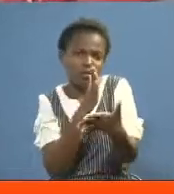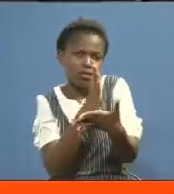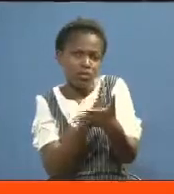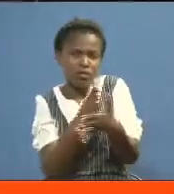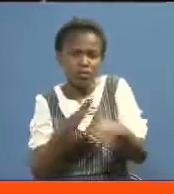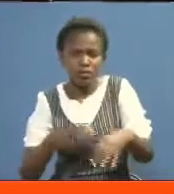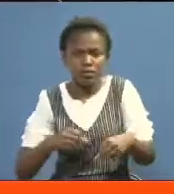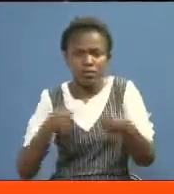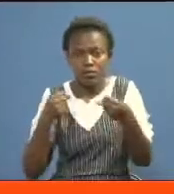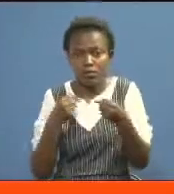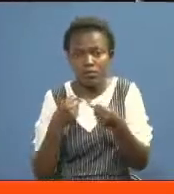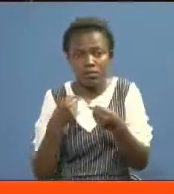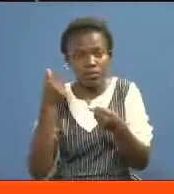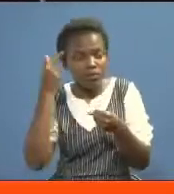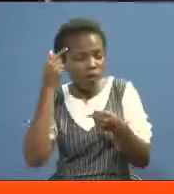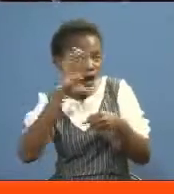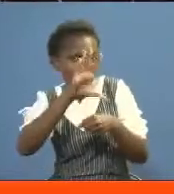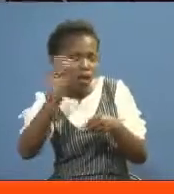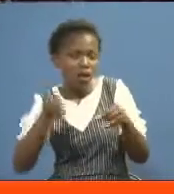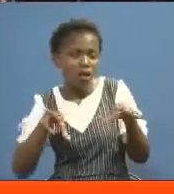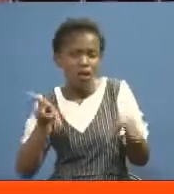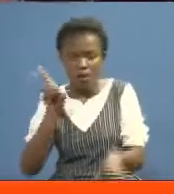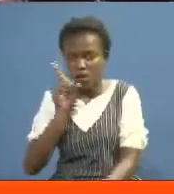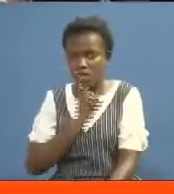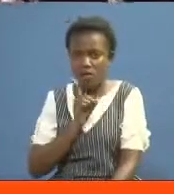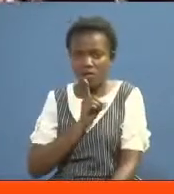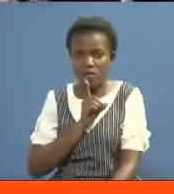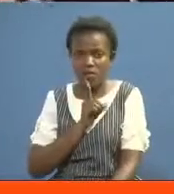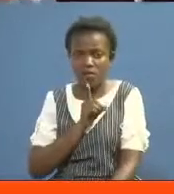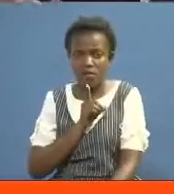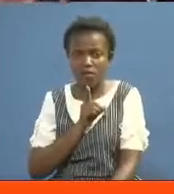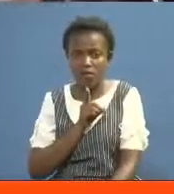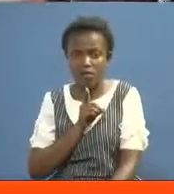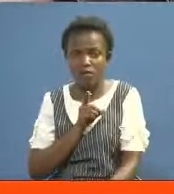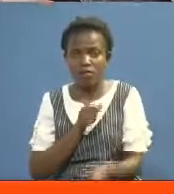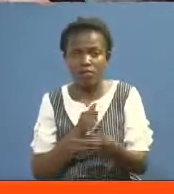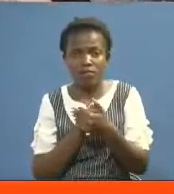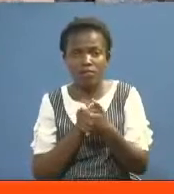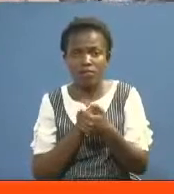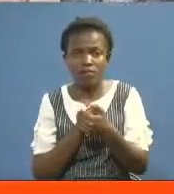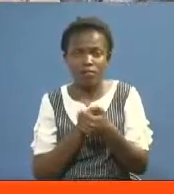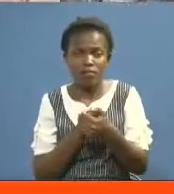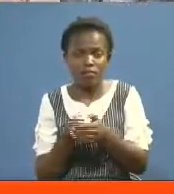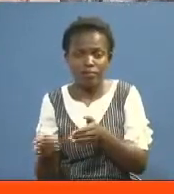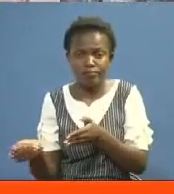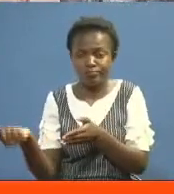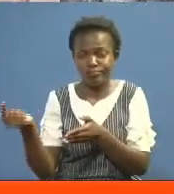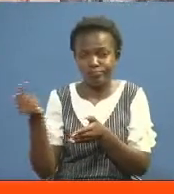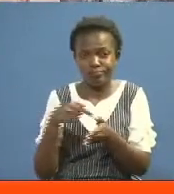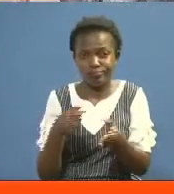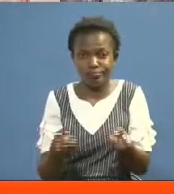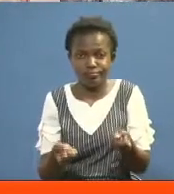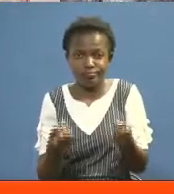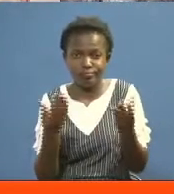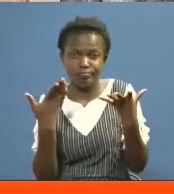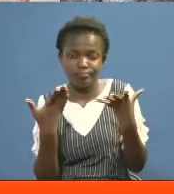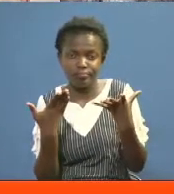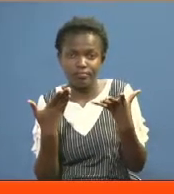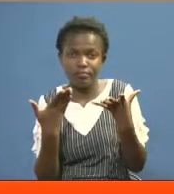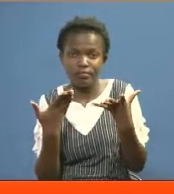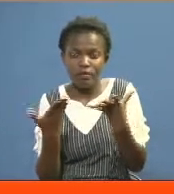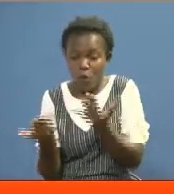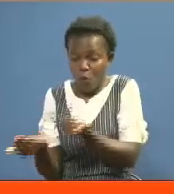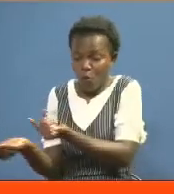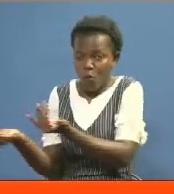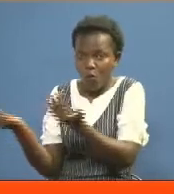an African lady. Her charming and welcoming gesture endeared her to many and made her home one of the most